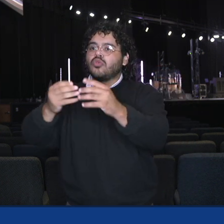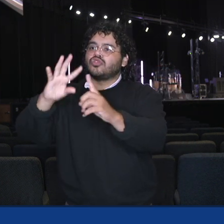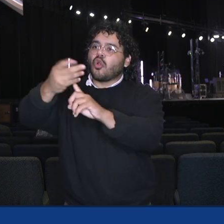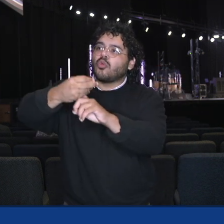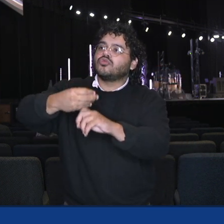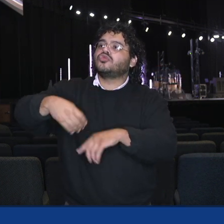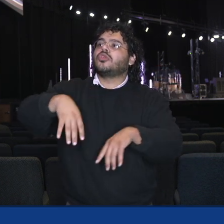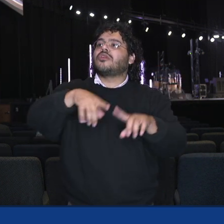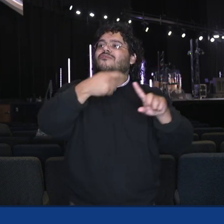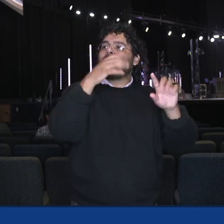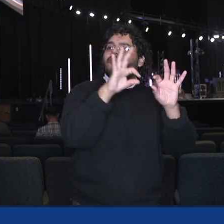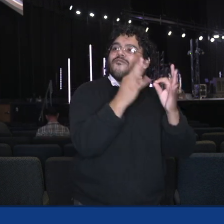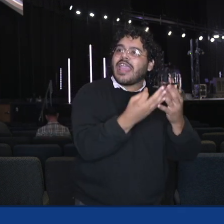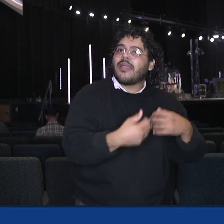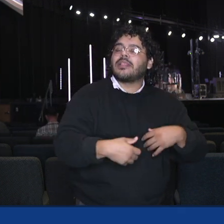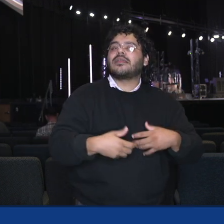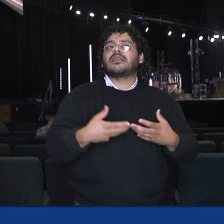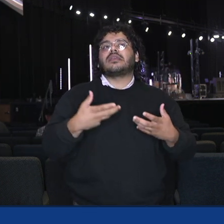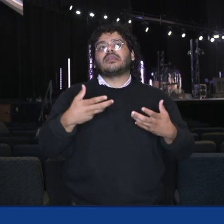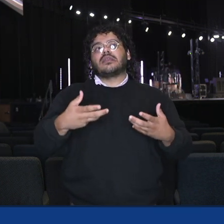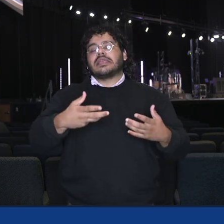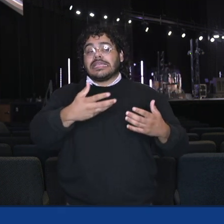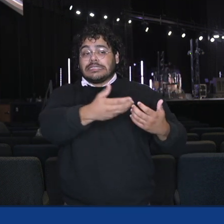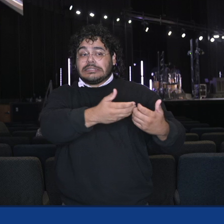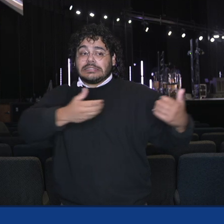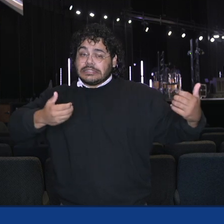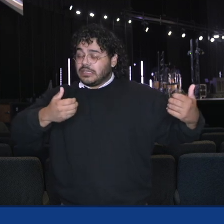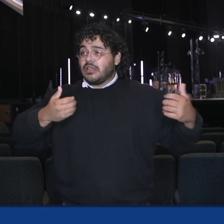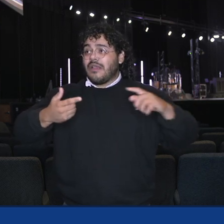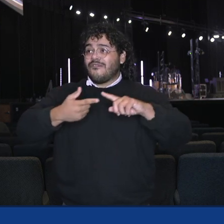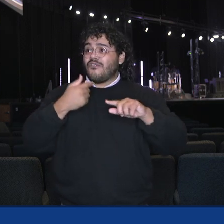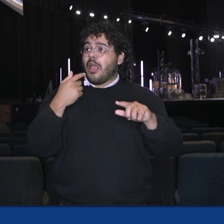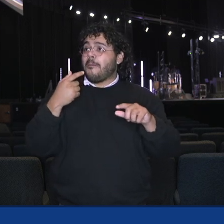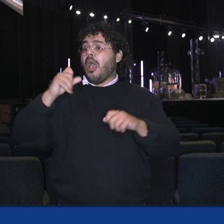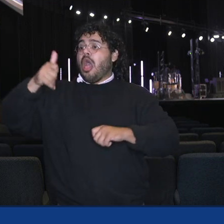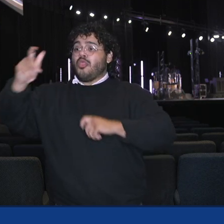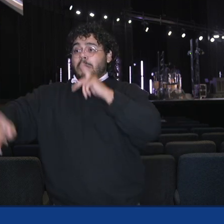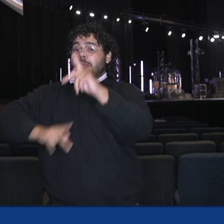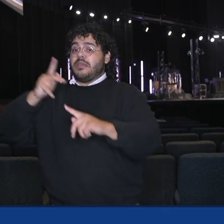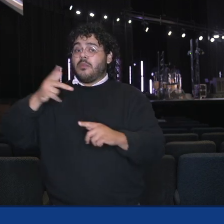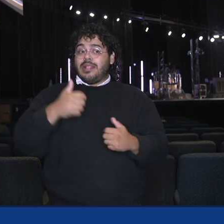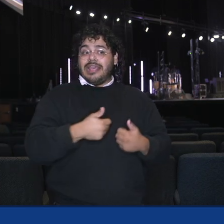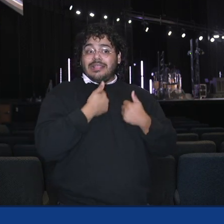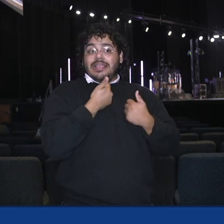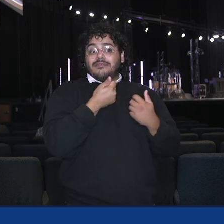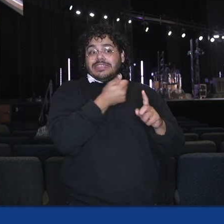from family, completely isolated from society. He lives in a cemetery.